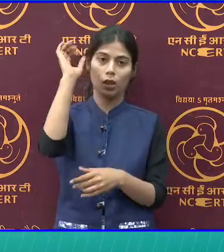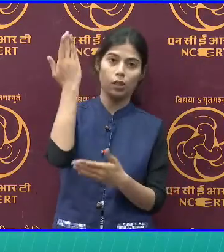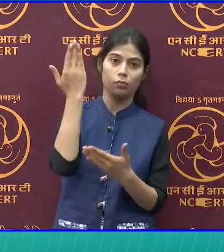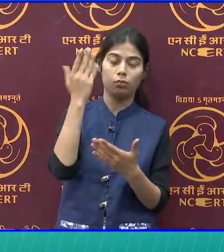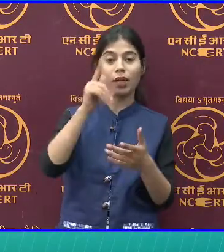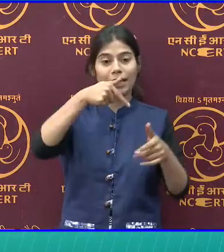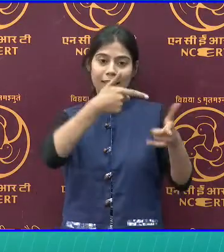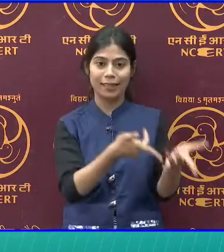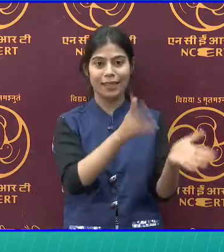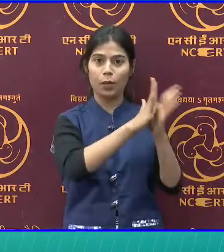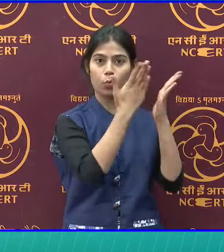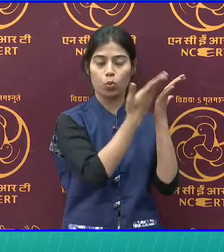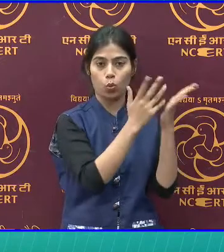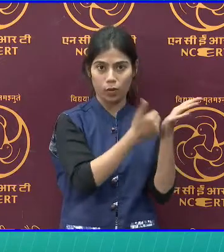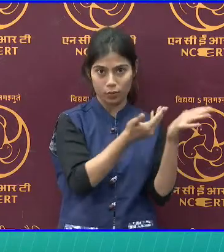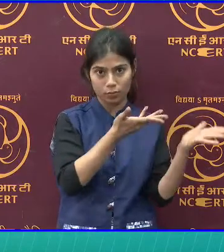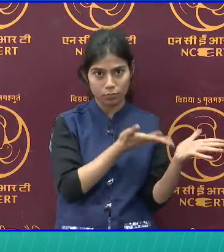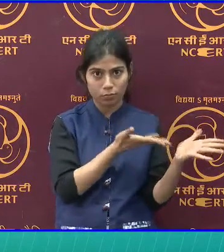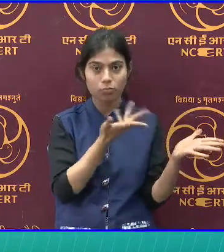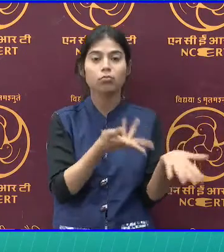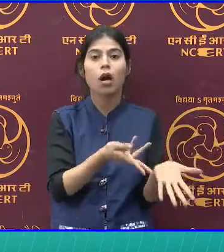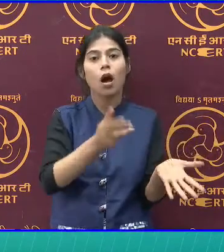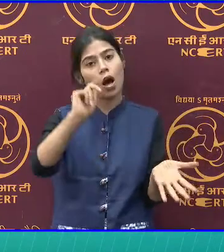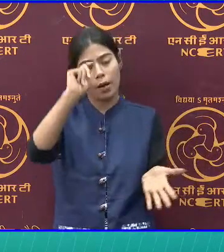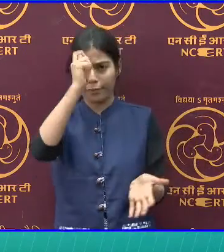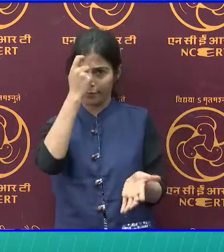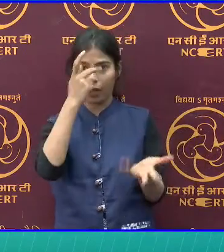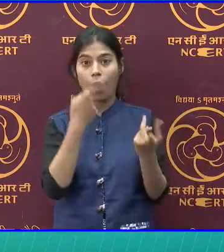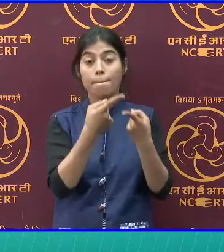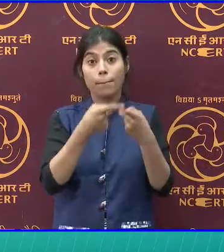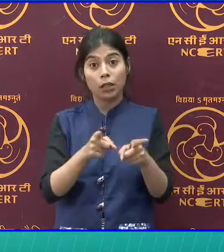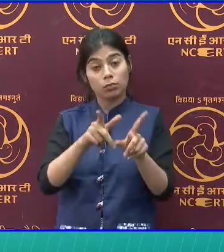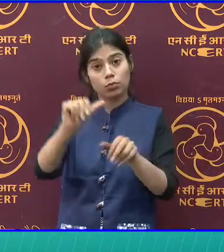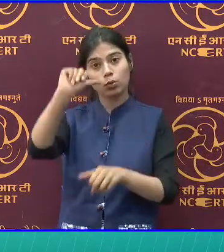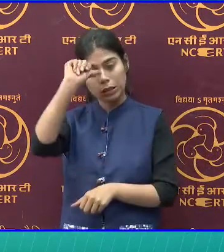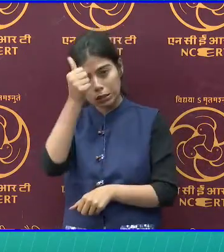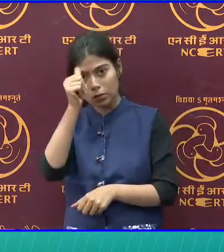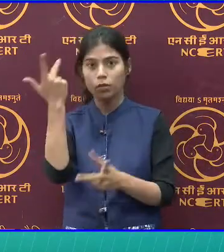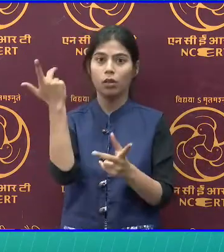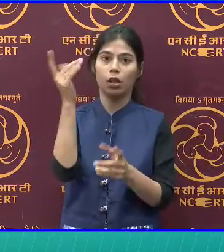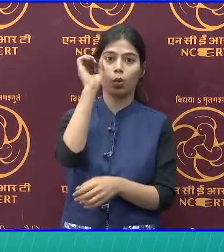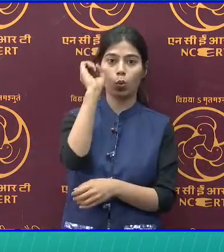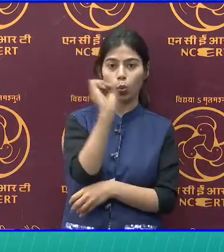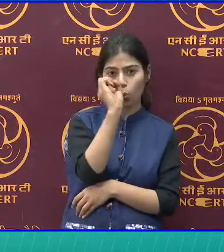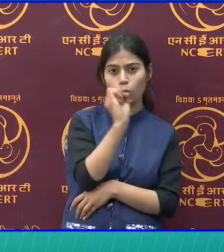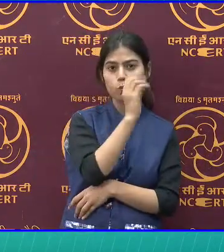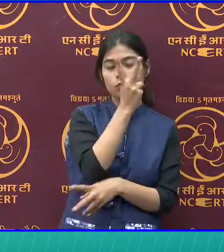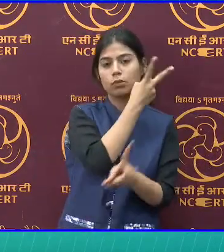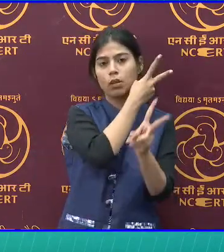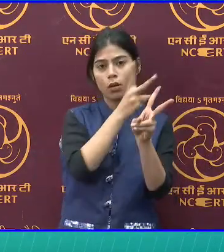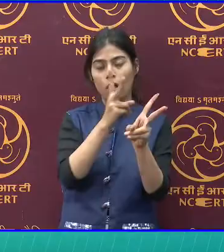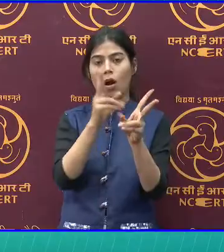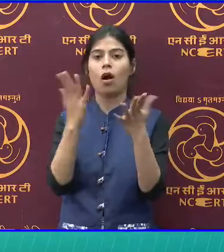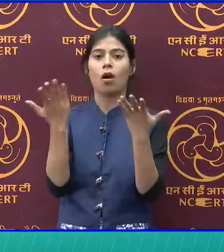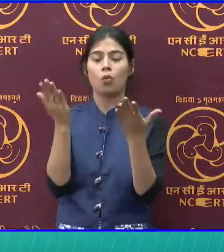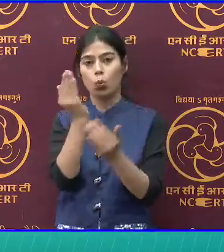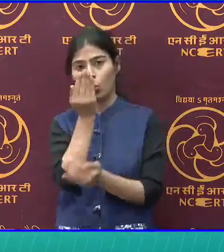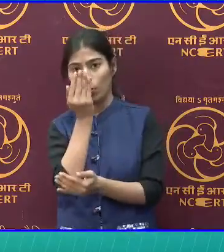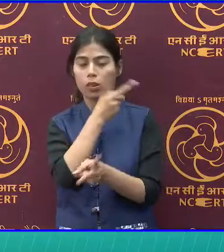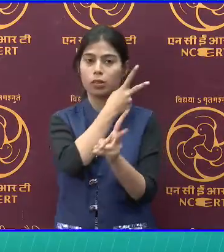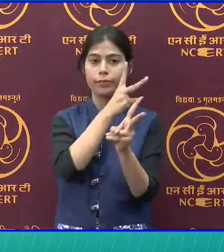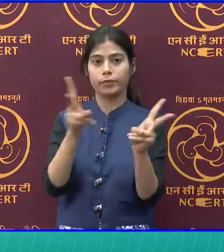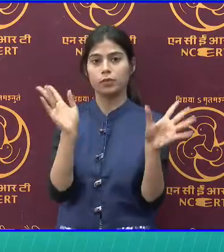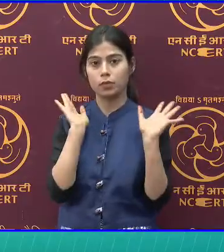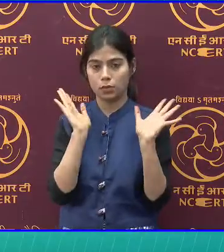in other Indian languages, I am sure that you have to formulate your own crossword puzzles actually, though these squares will be